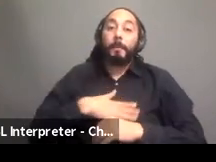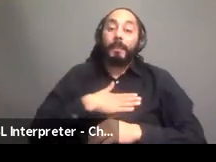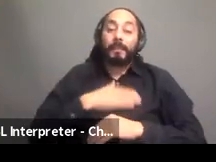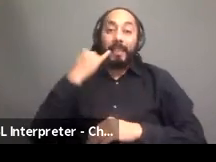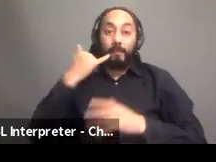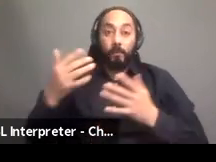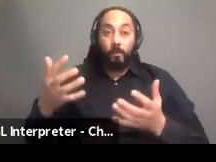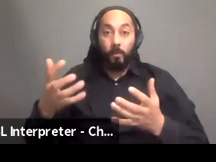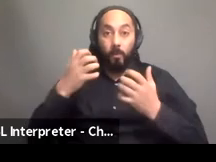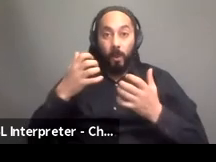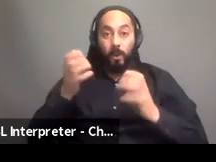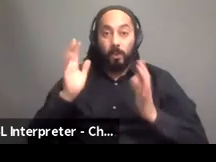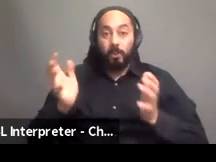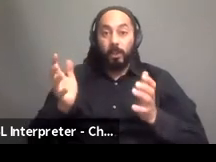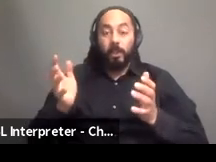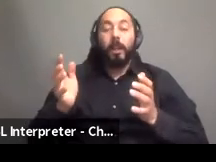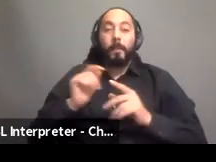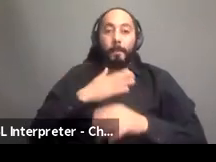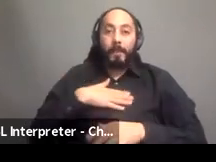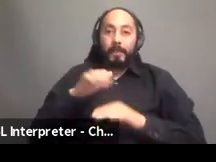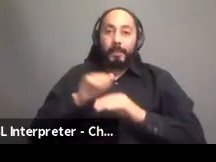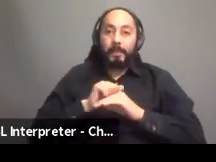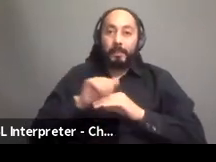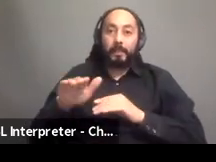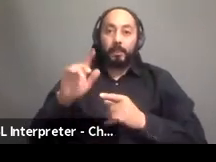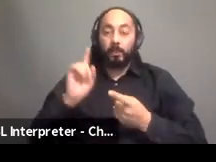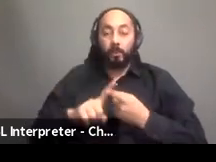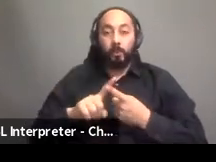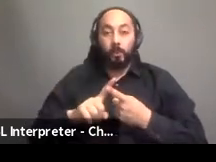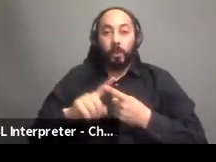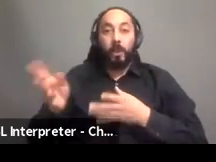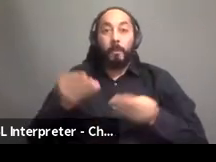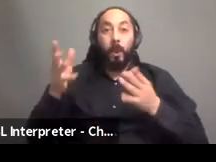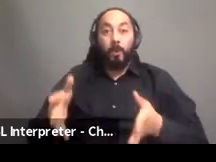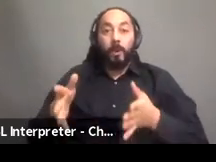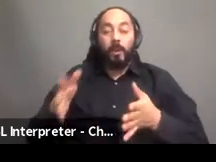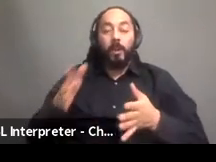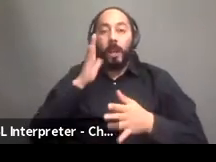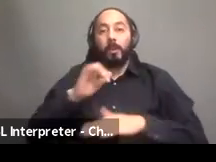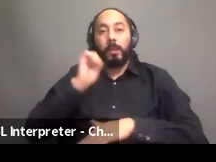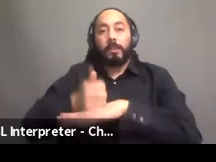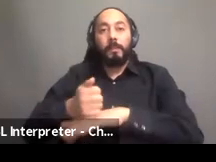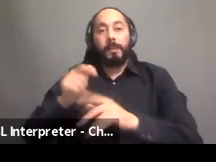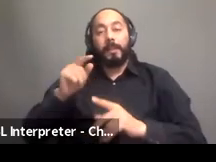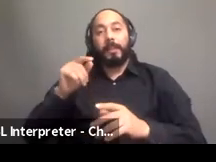our moderator, my apologies, Zaid, and they will actually set you up in a breakout